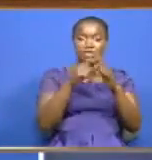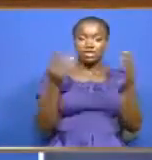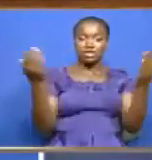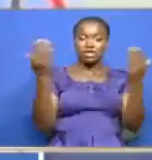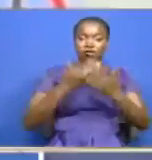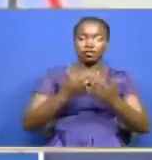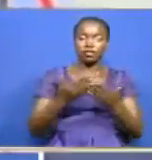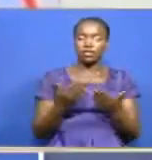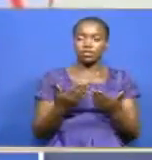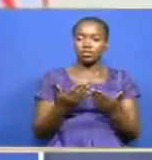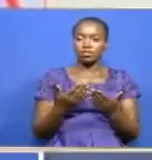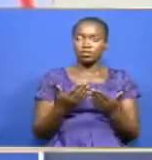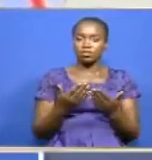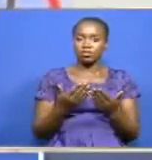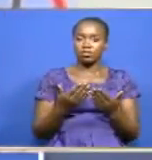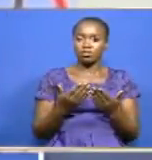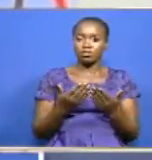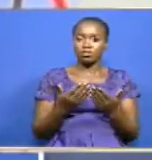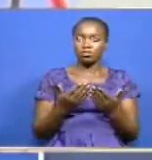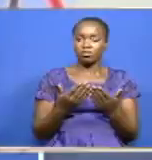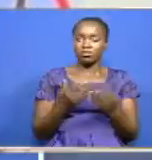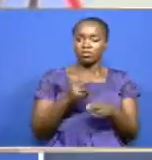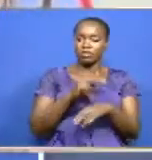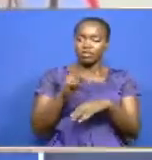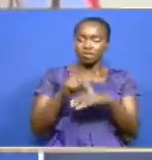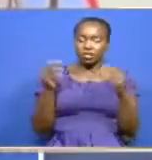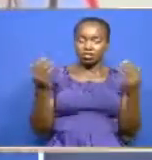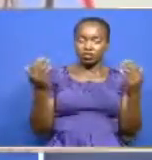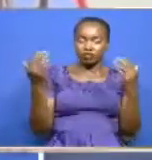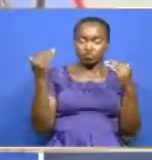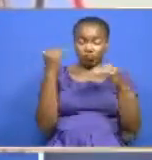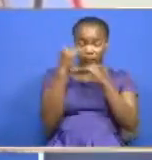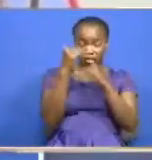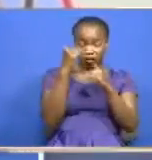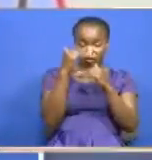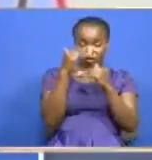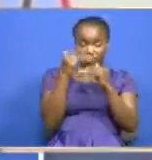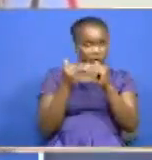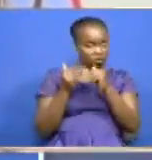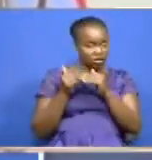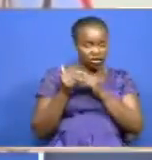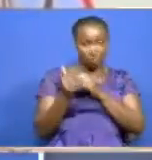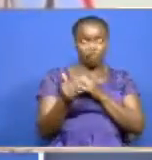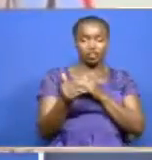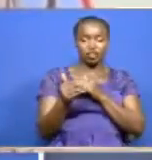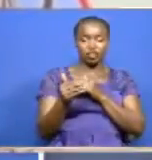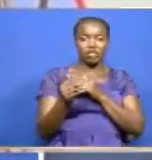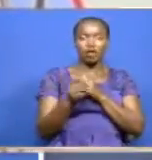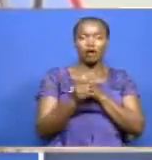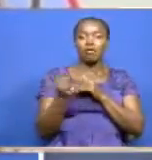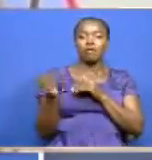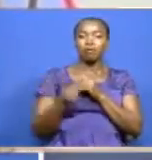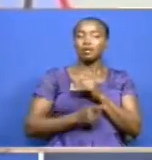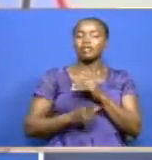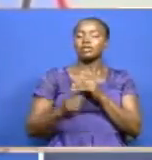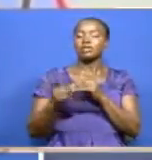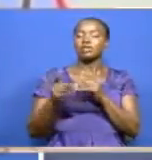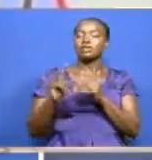immediately. Now, the nationwide curfew is extended up to the 3rd